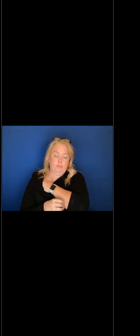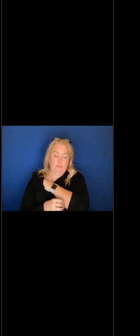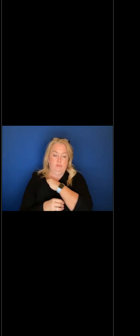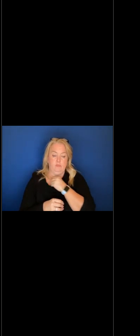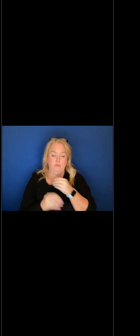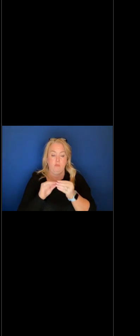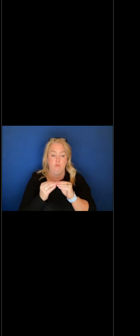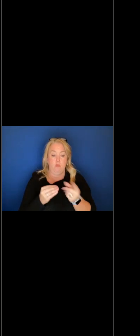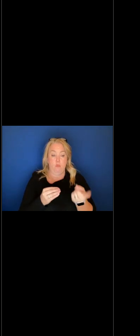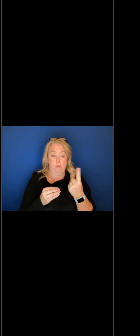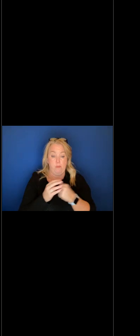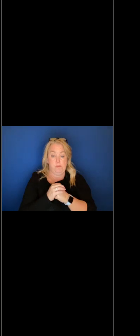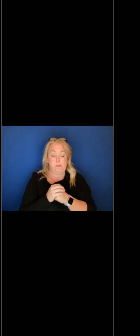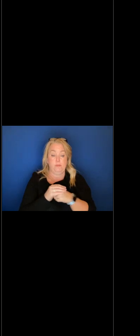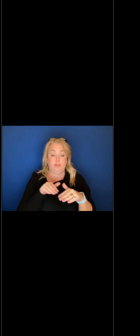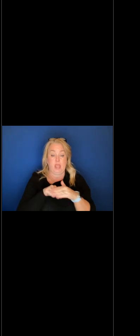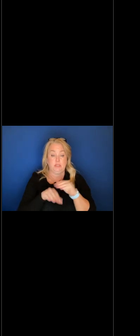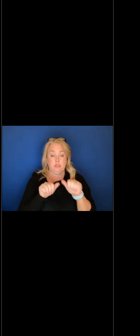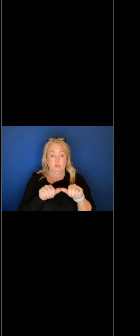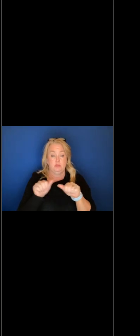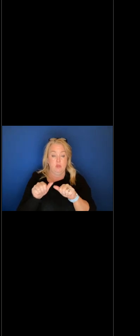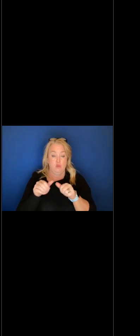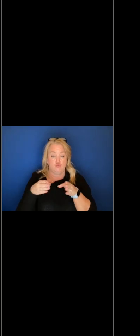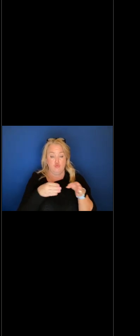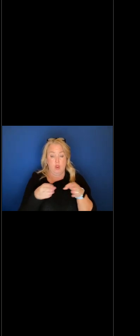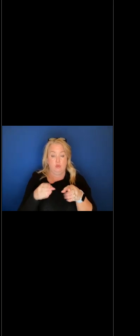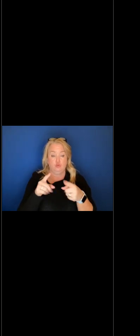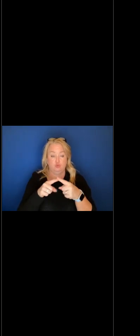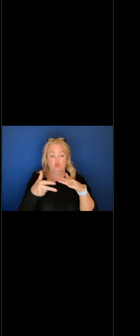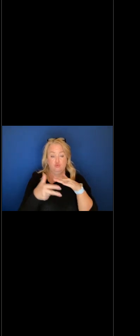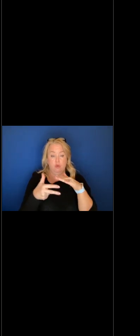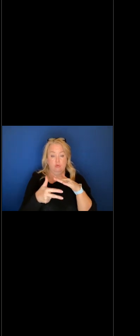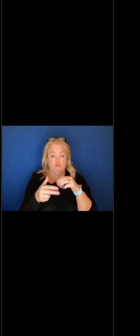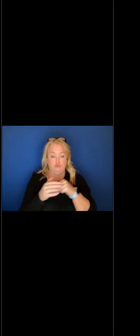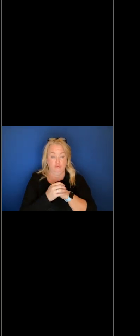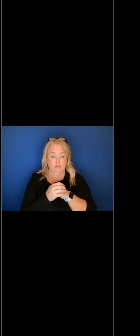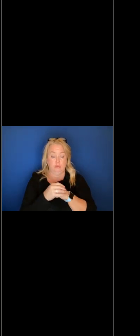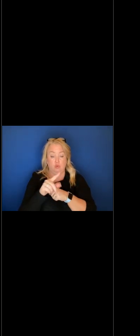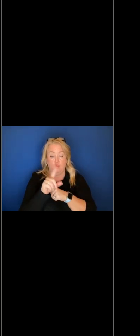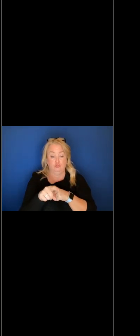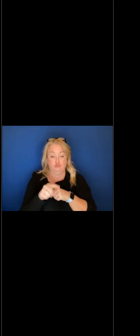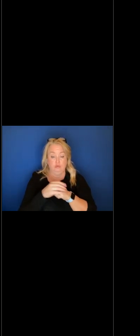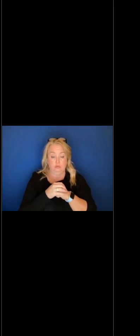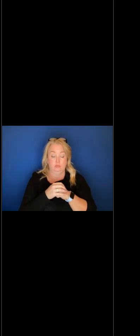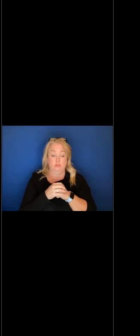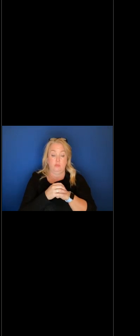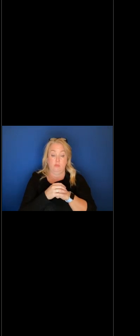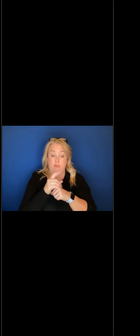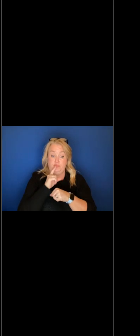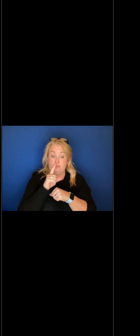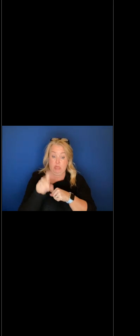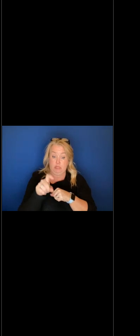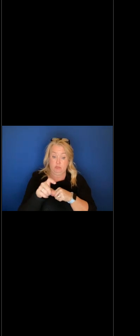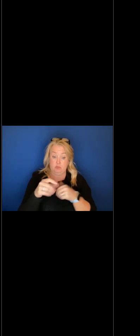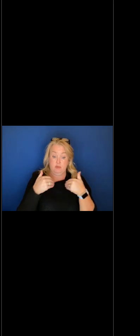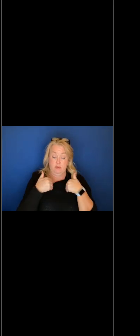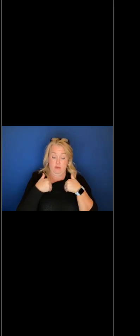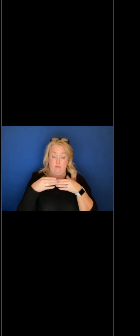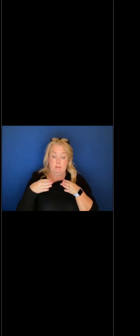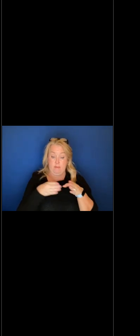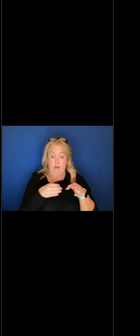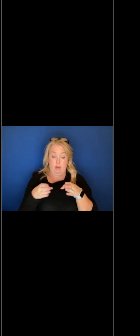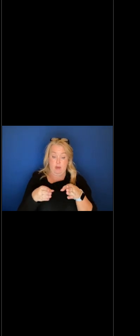Requirement 1, accessible routes to garages. The question is it necessary to